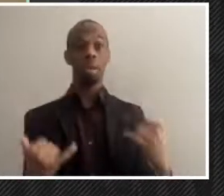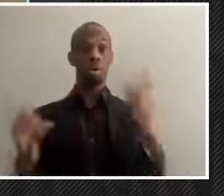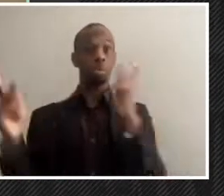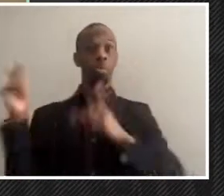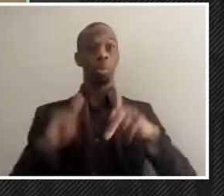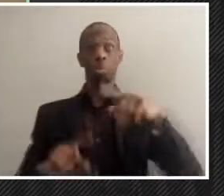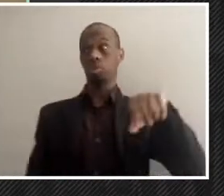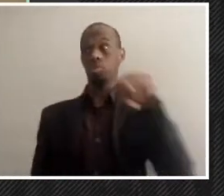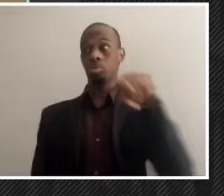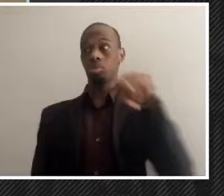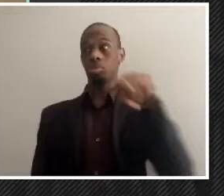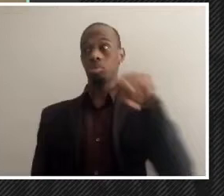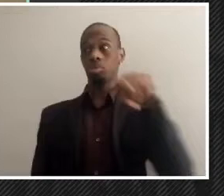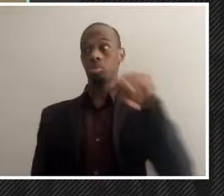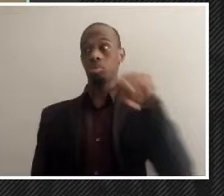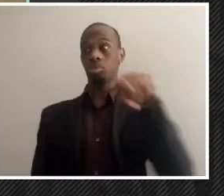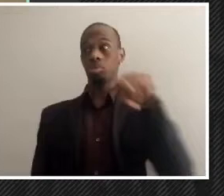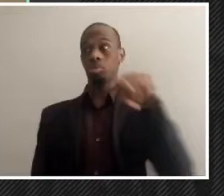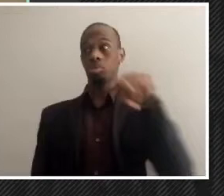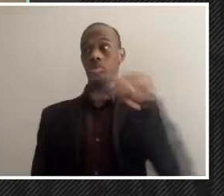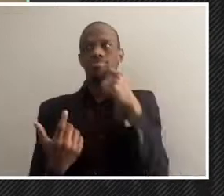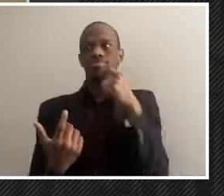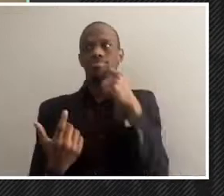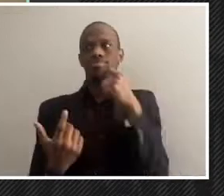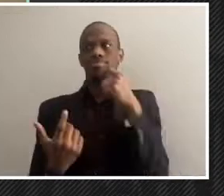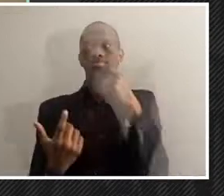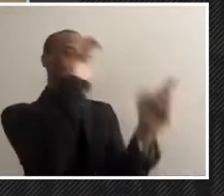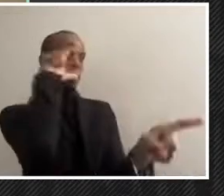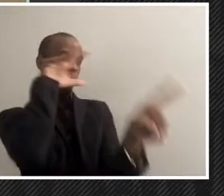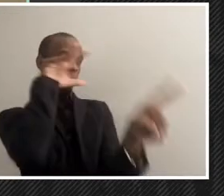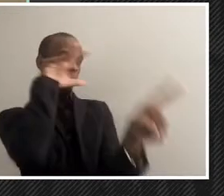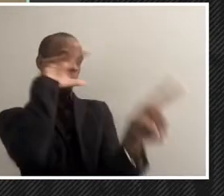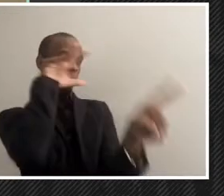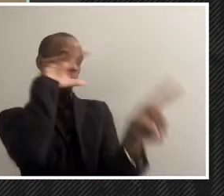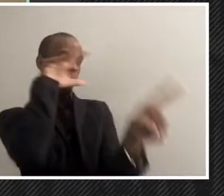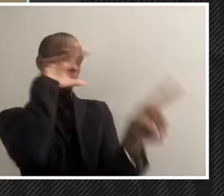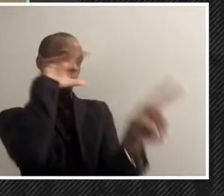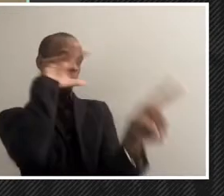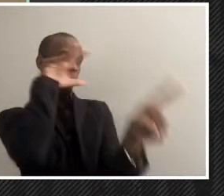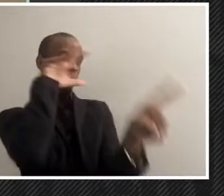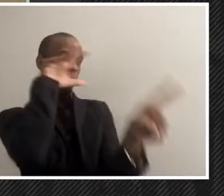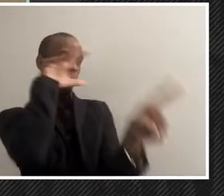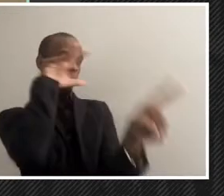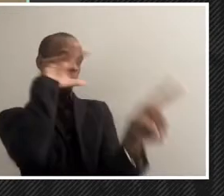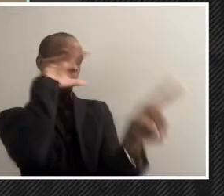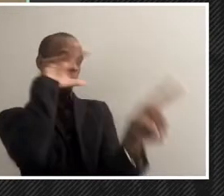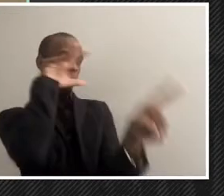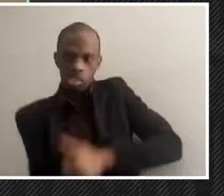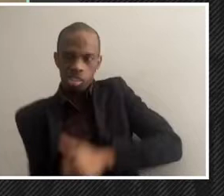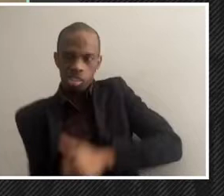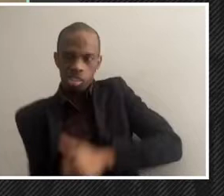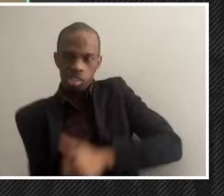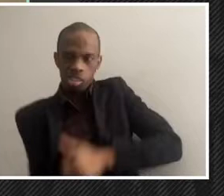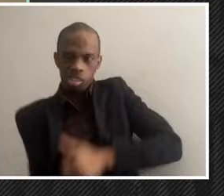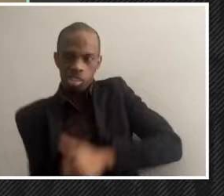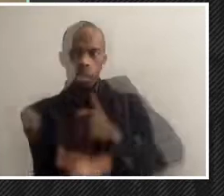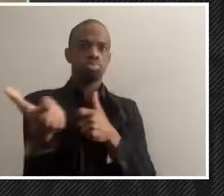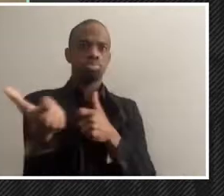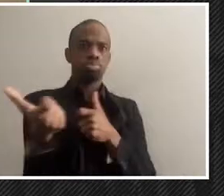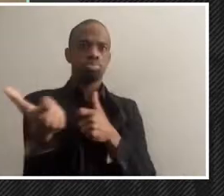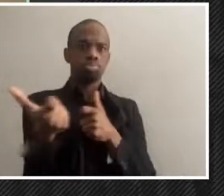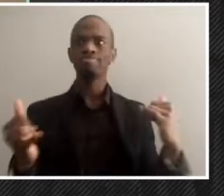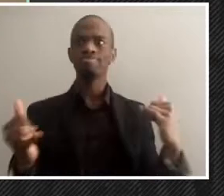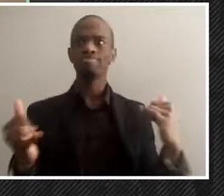then I guess, like, on the specific kind of electoral level, I think one thing that's really exciting to see is young people in Gen